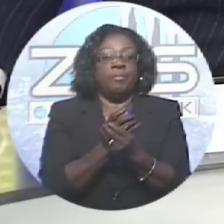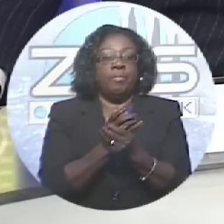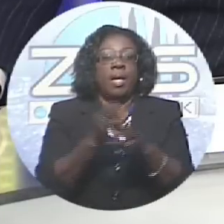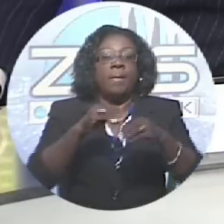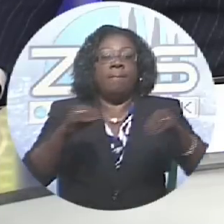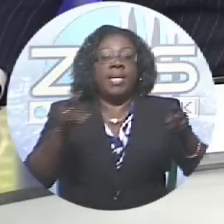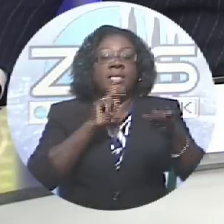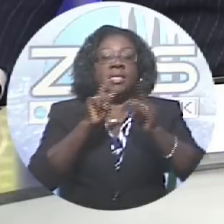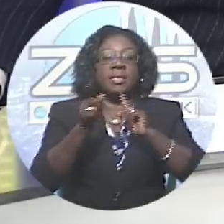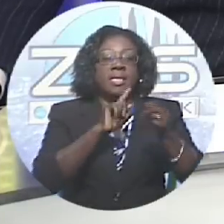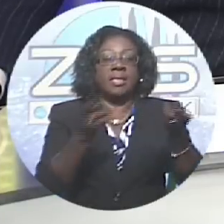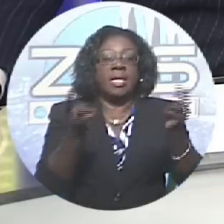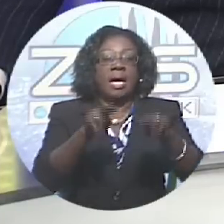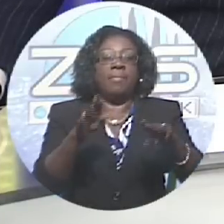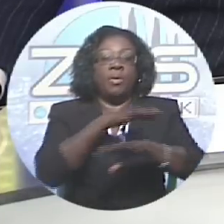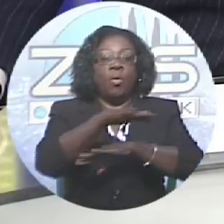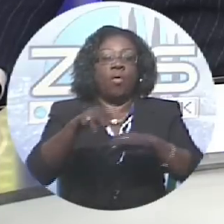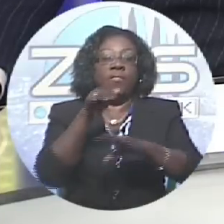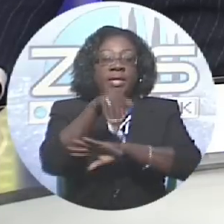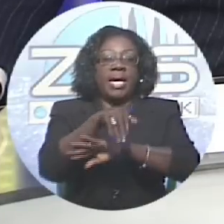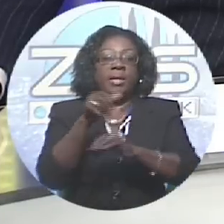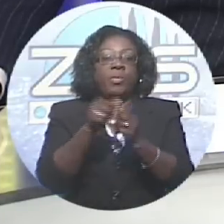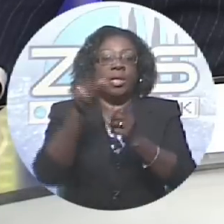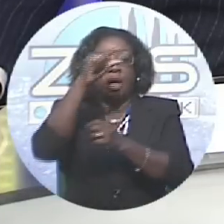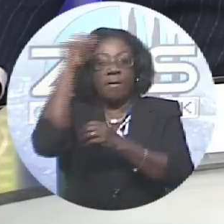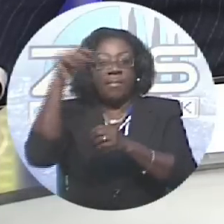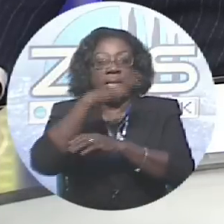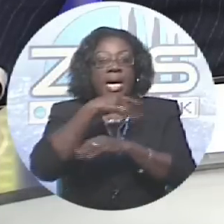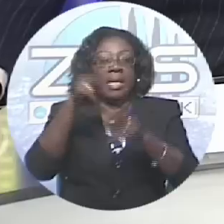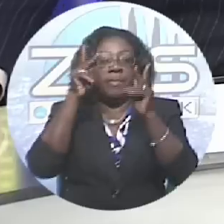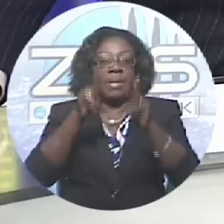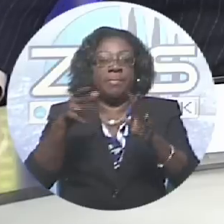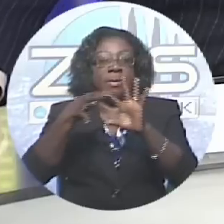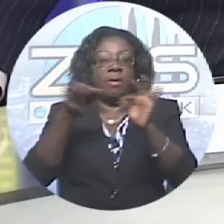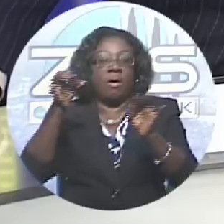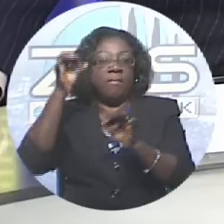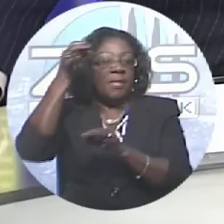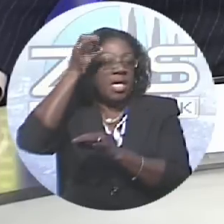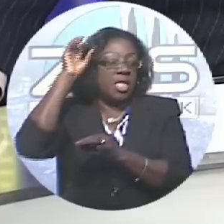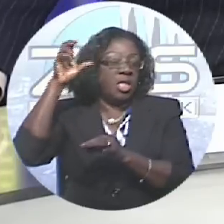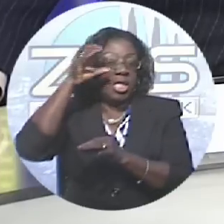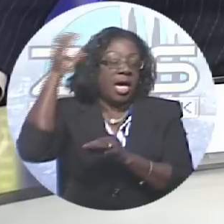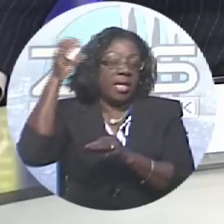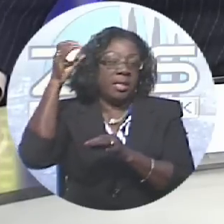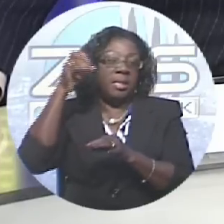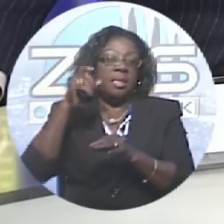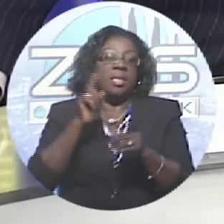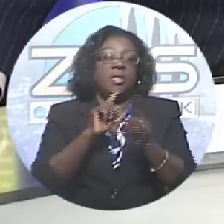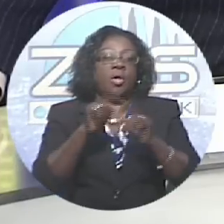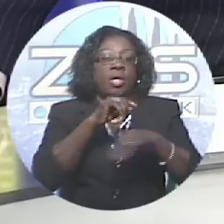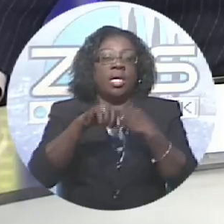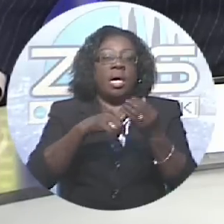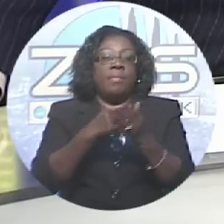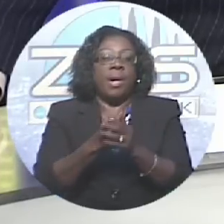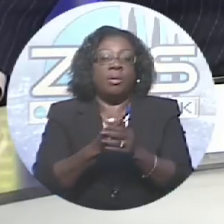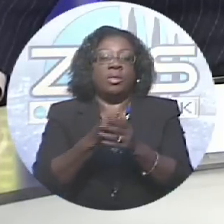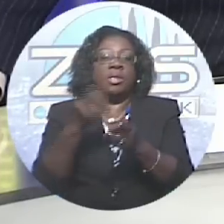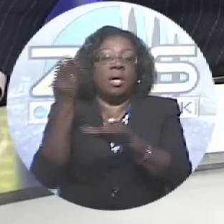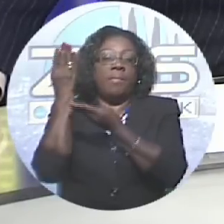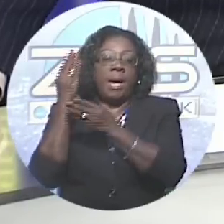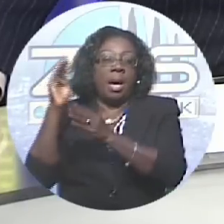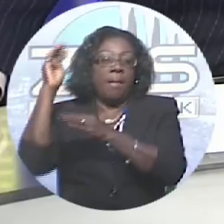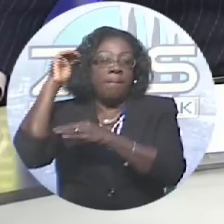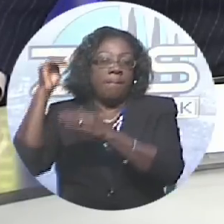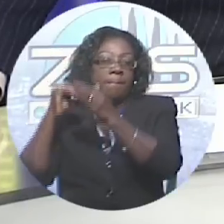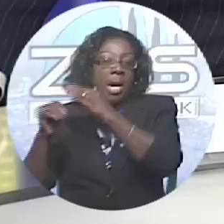Major discussions taking place overnight with government and the People's Republic of China said to have gained significant ground. This as one of the